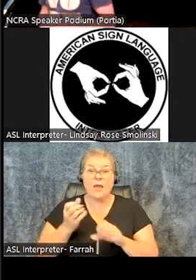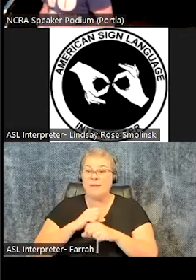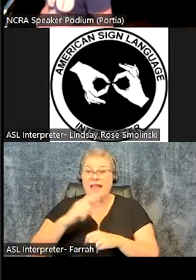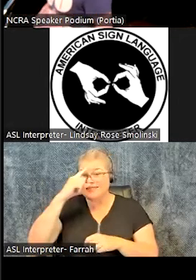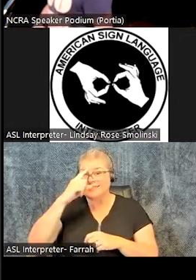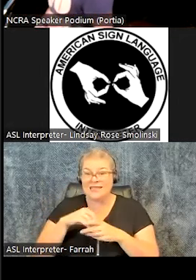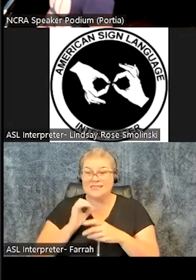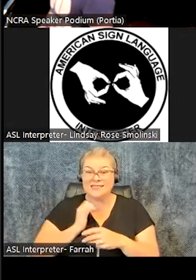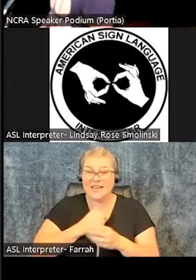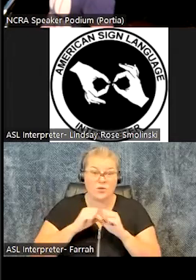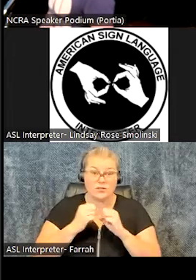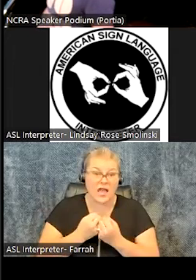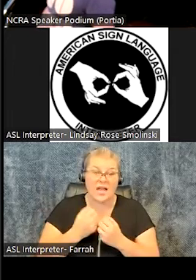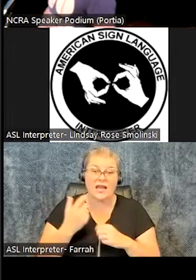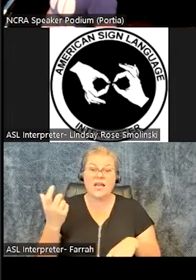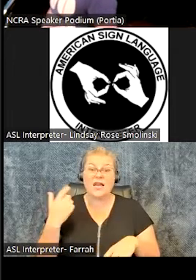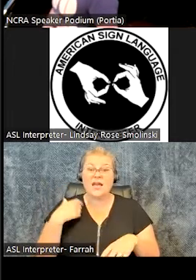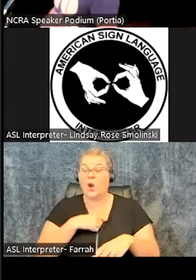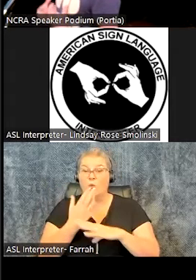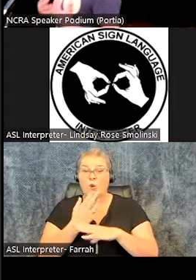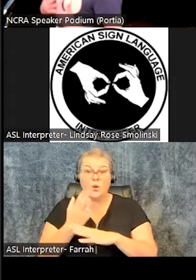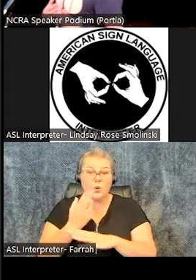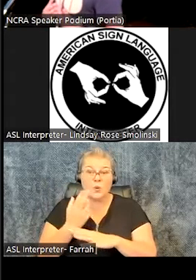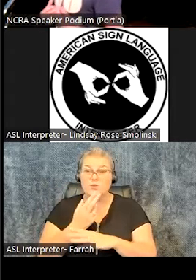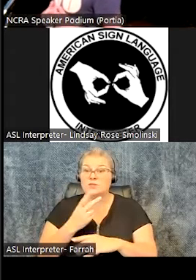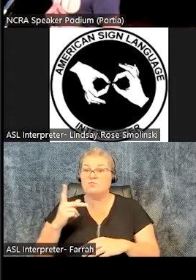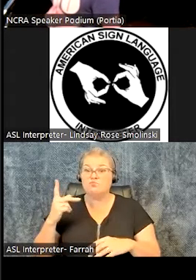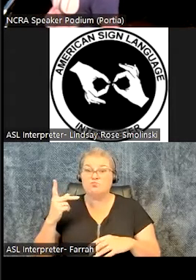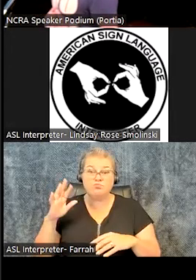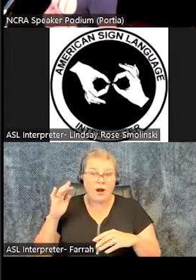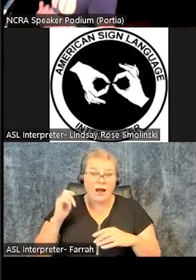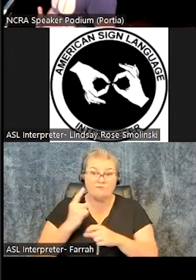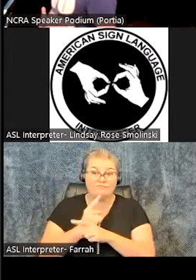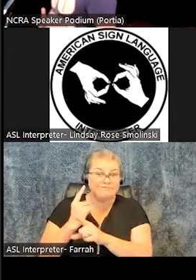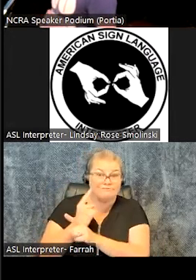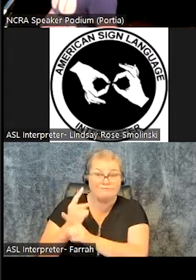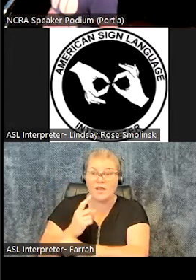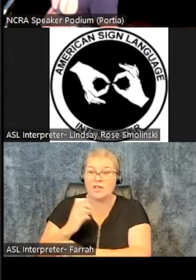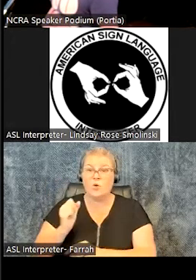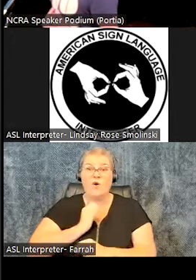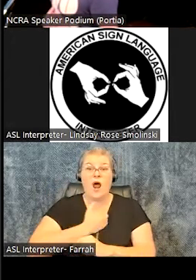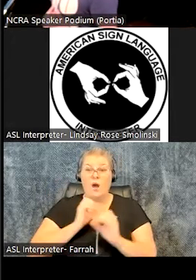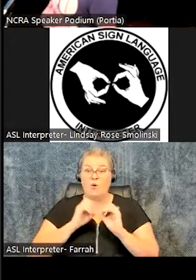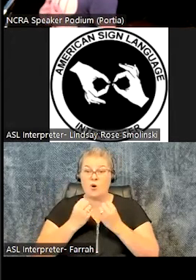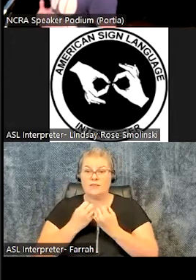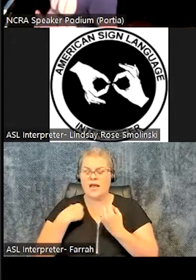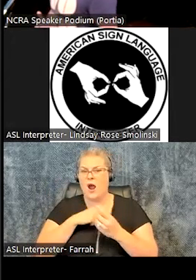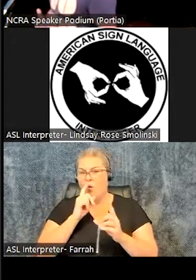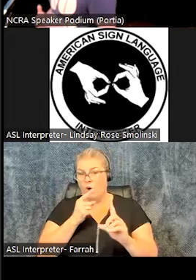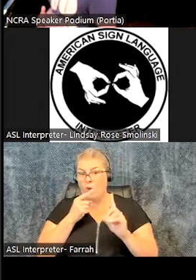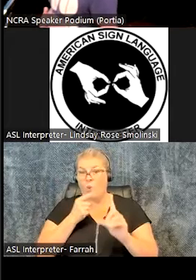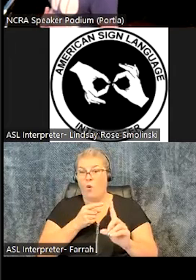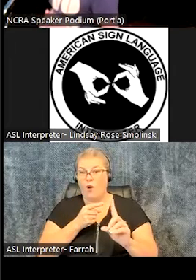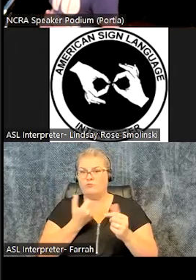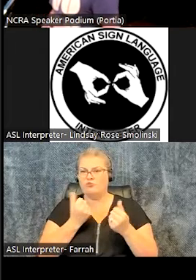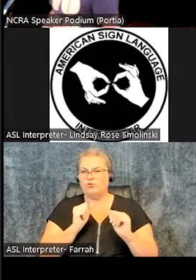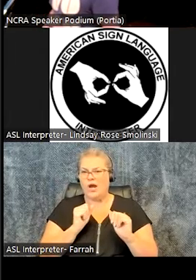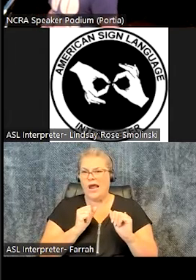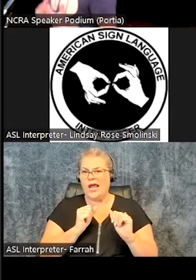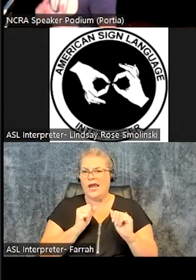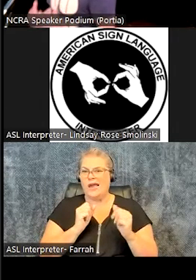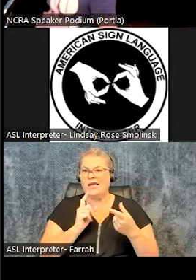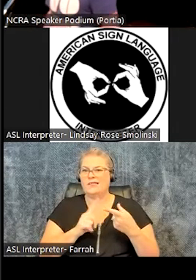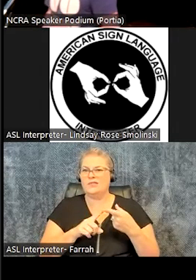and have a lot of practical uses. For us at our organization, our aim is to try to curb the cycle